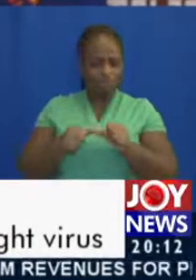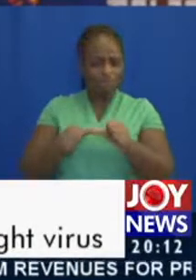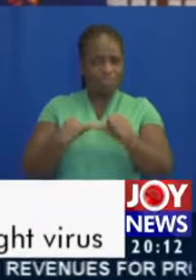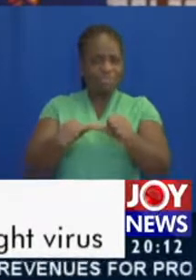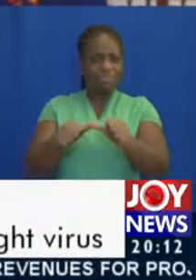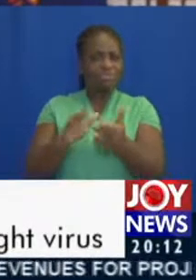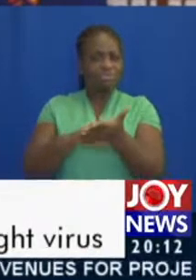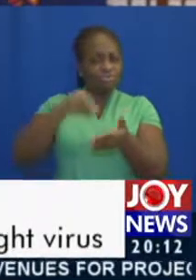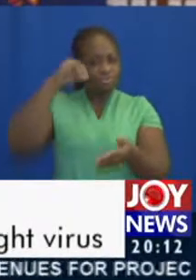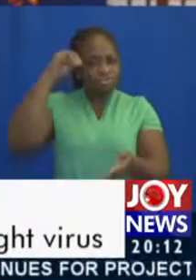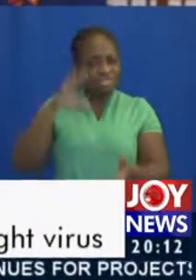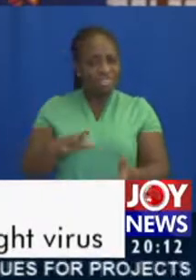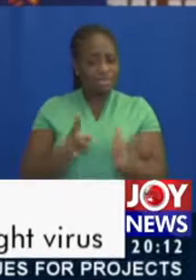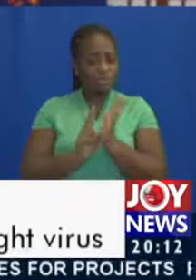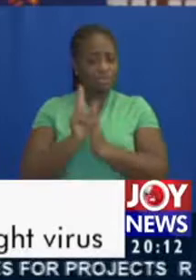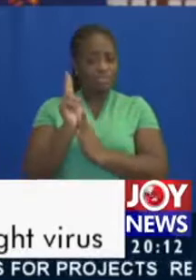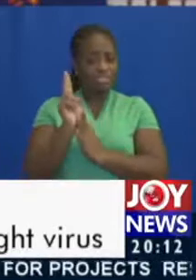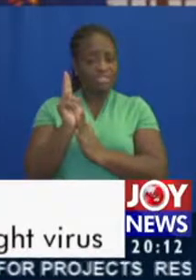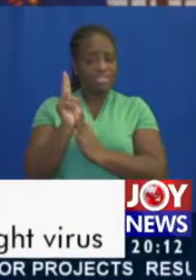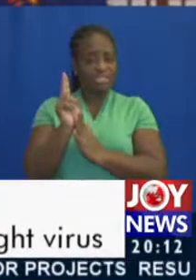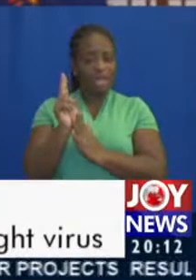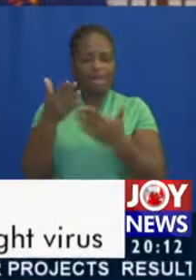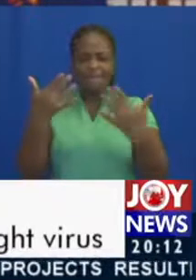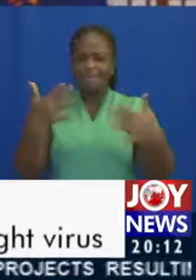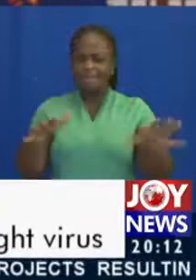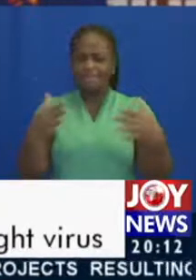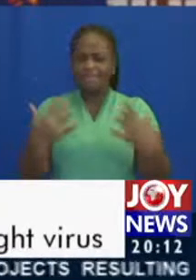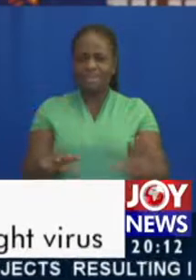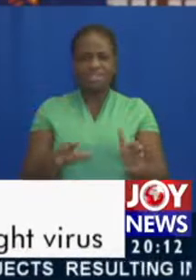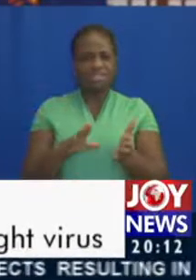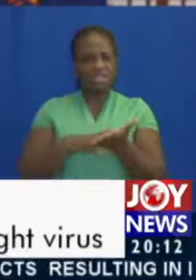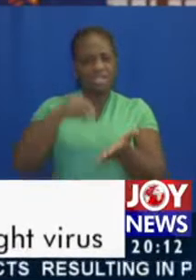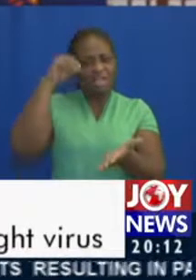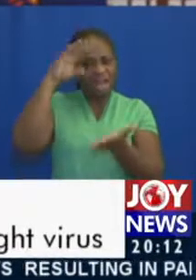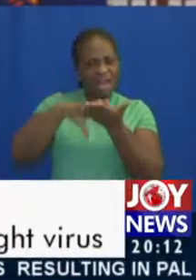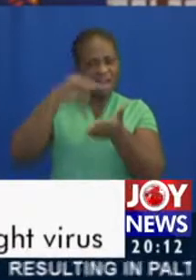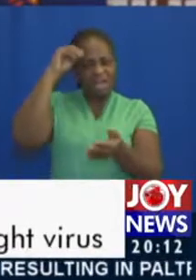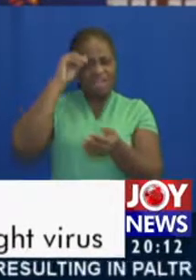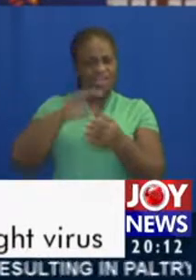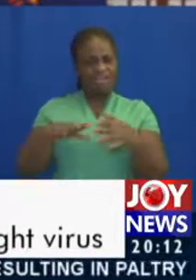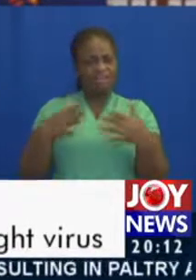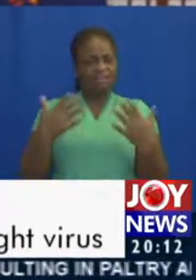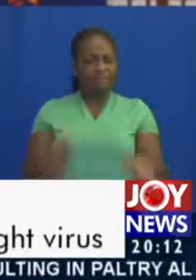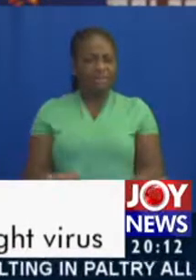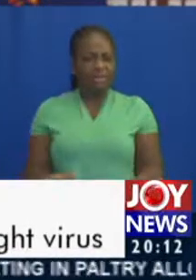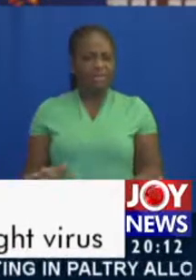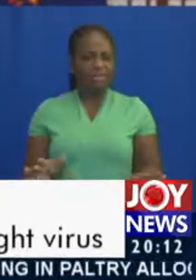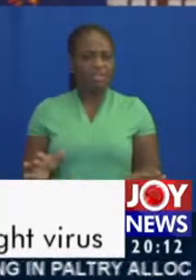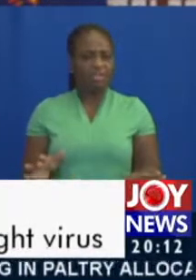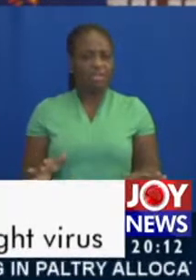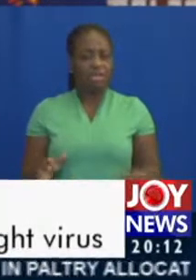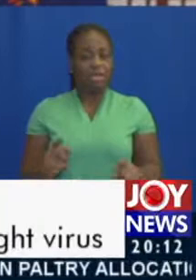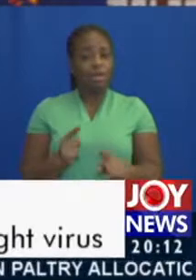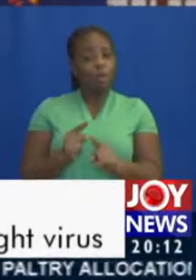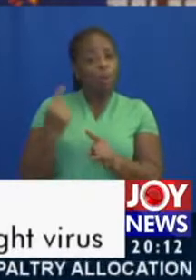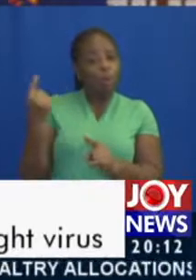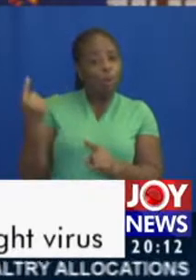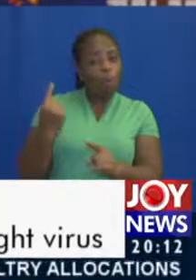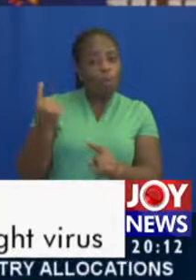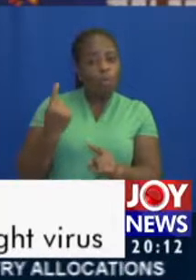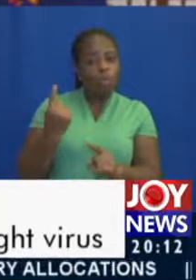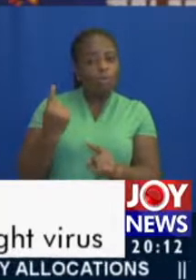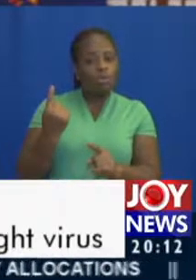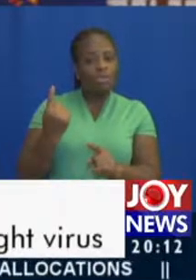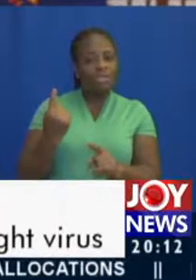our universities have completed their studies for the academic year. The exceptions are the University of